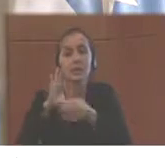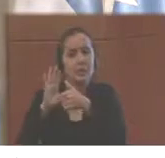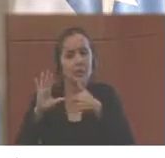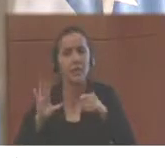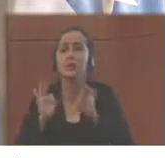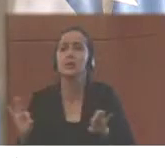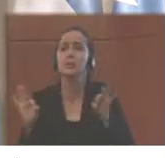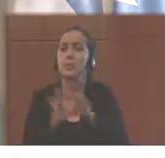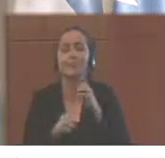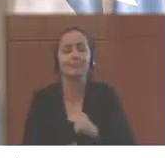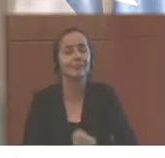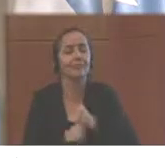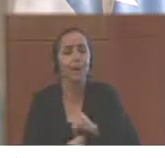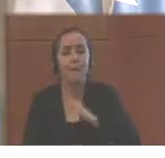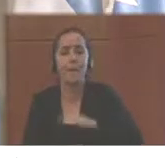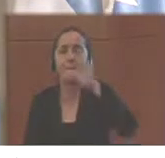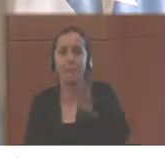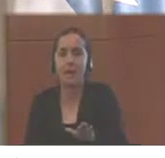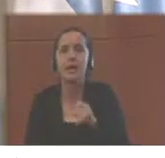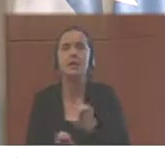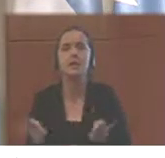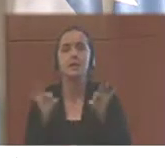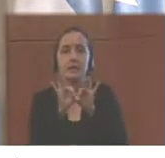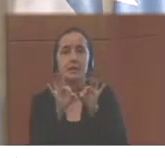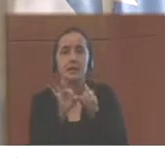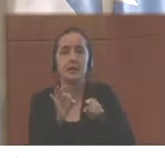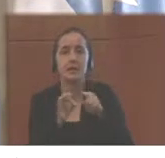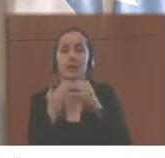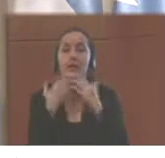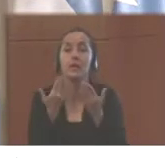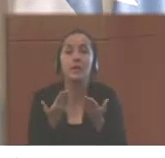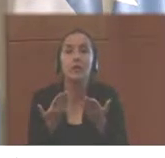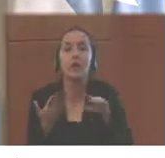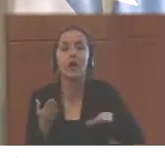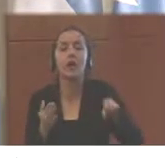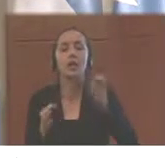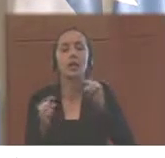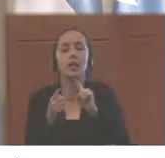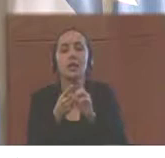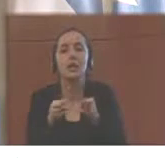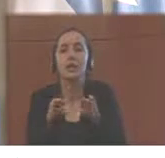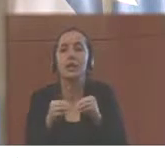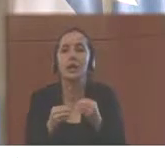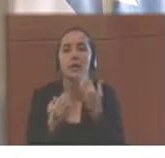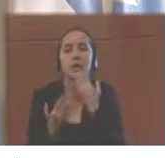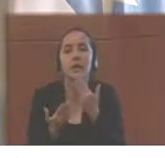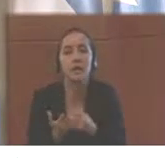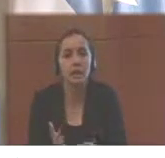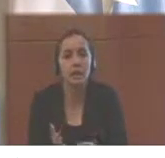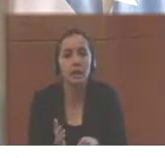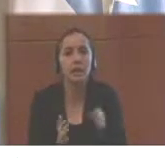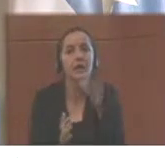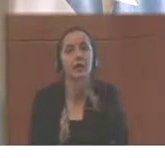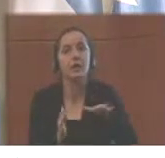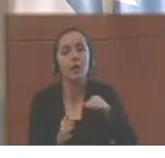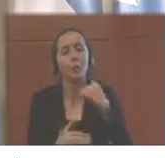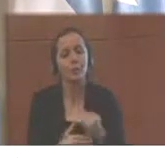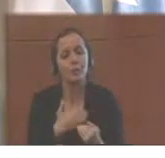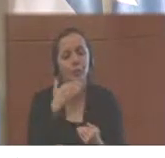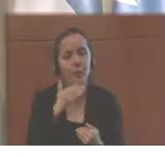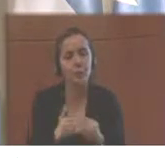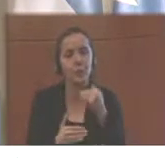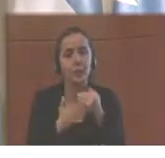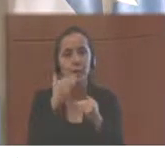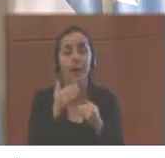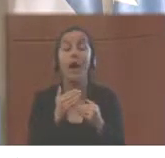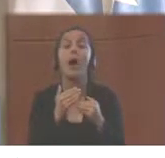Central American presidents. And are also important to the integration process. And then in this regard, it has been adopted